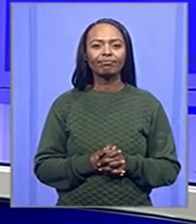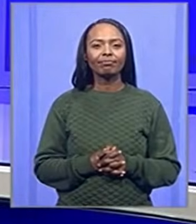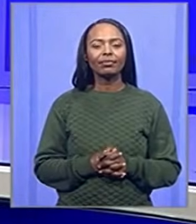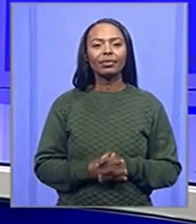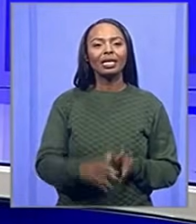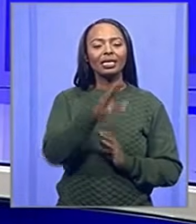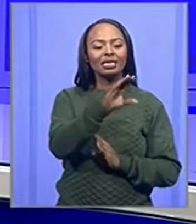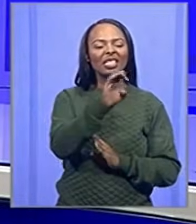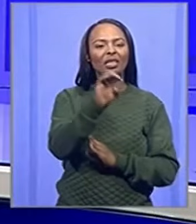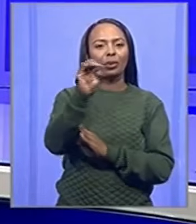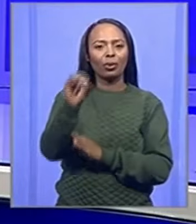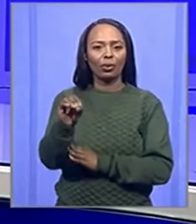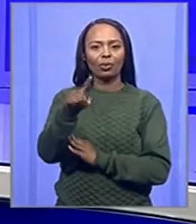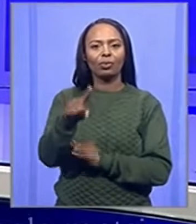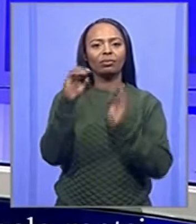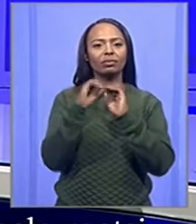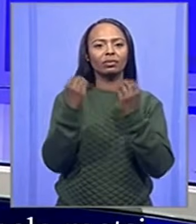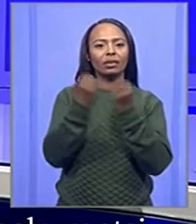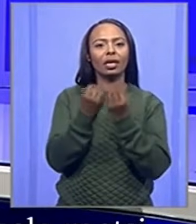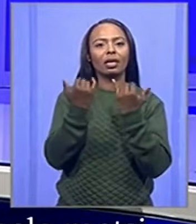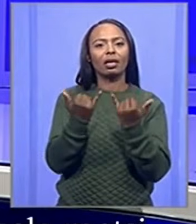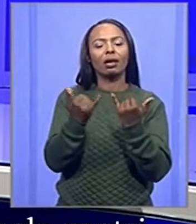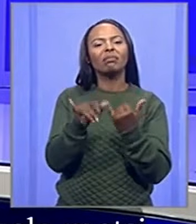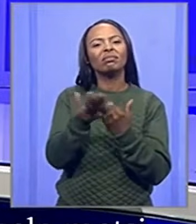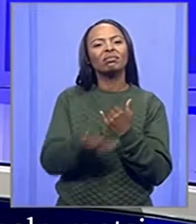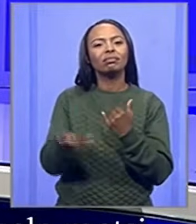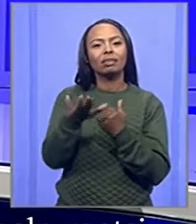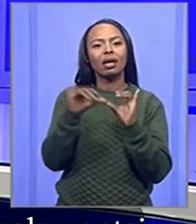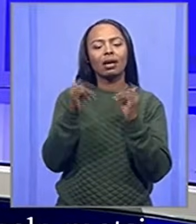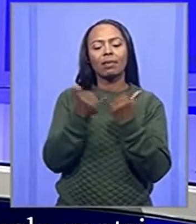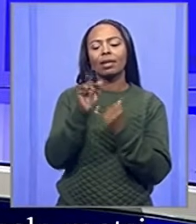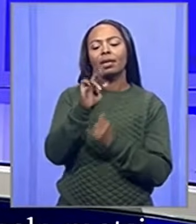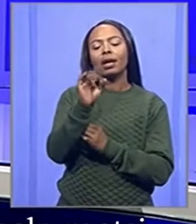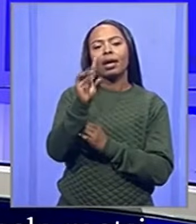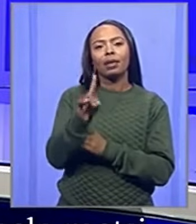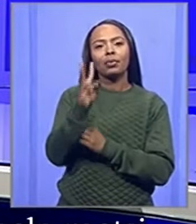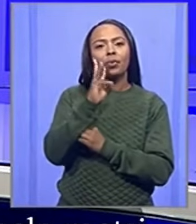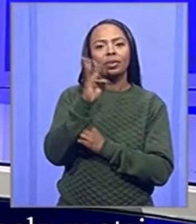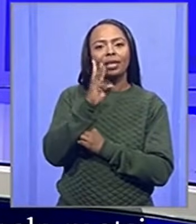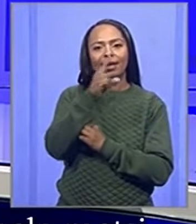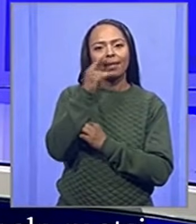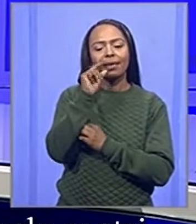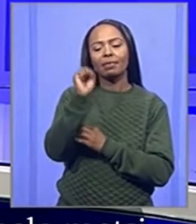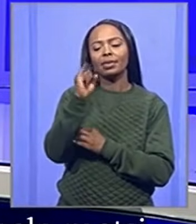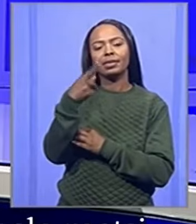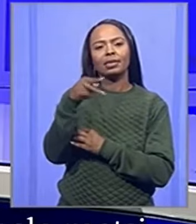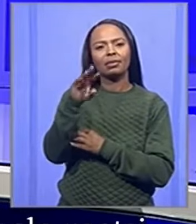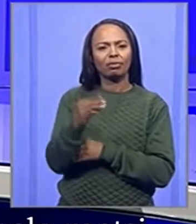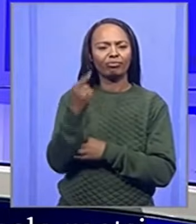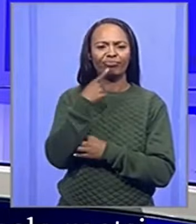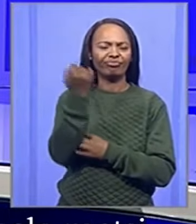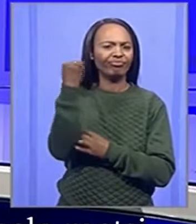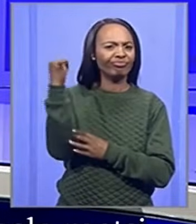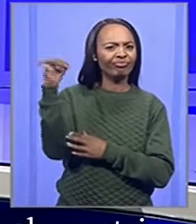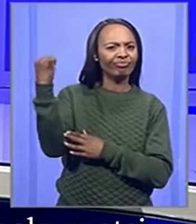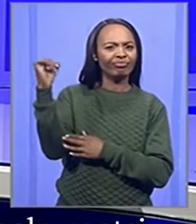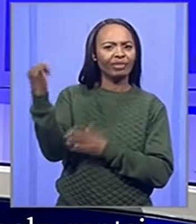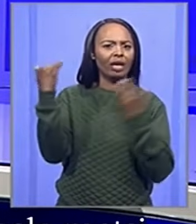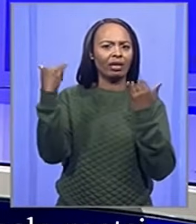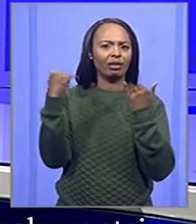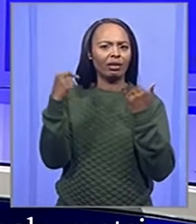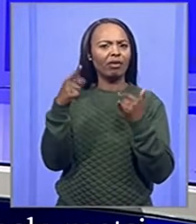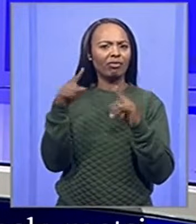Mokhuduthamaga mogolo wa setheo sa thebolelo ya metsi sa Rand Water Sipho Mosai o kgadile dipego tse di reng ba lebagane